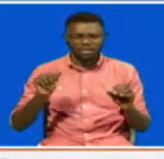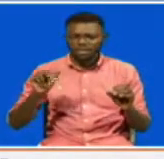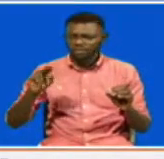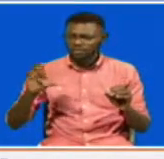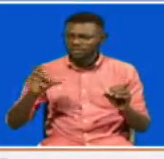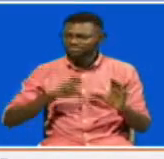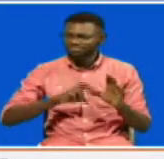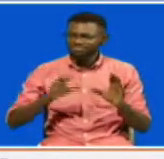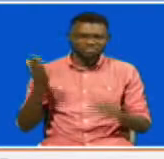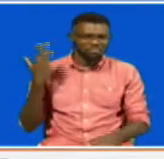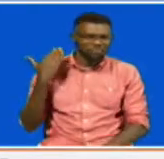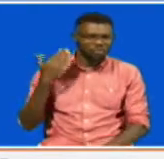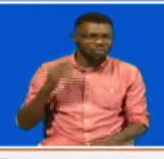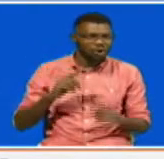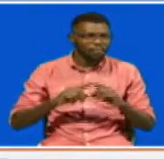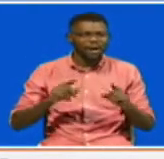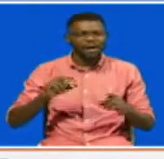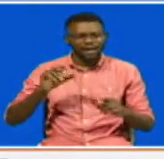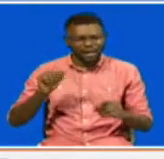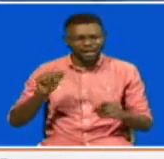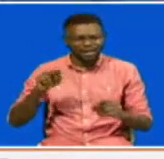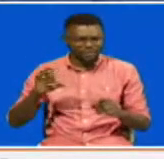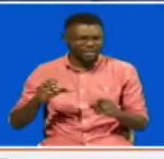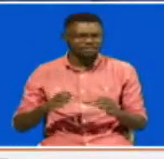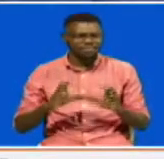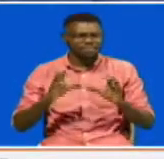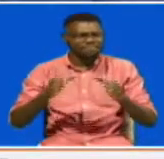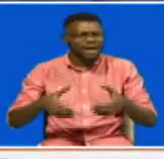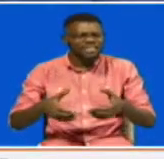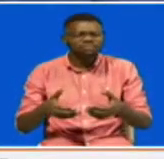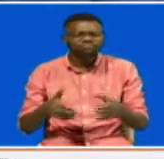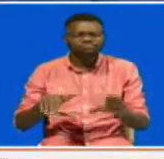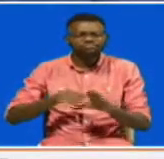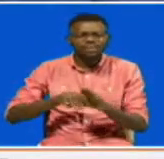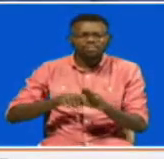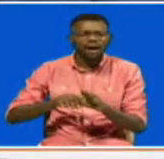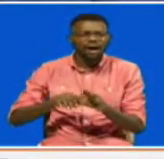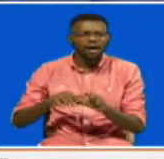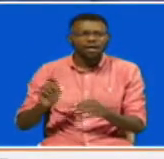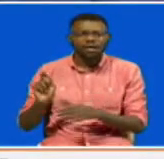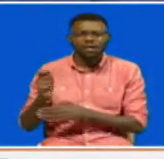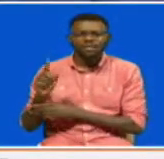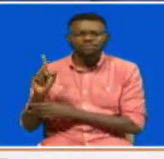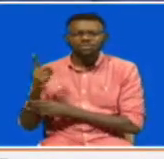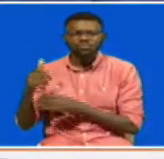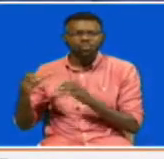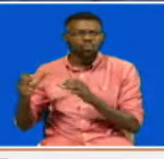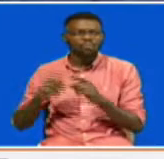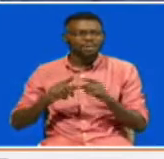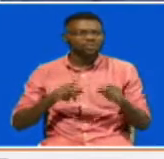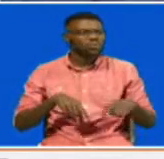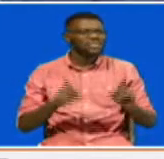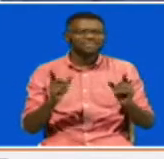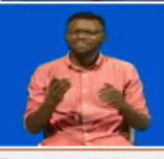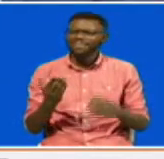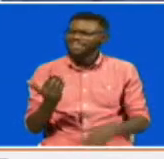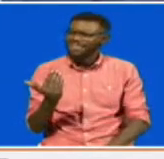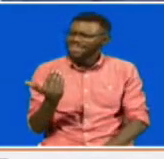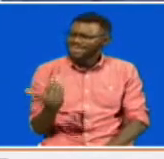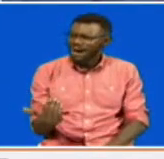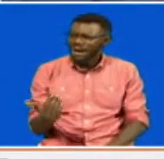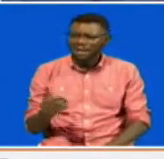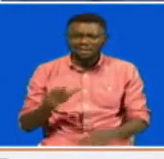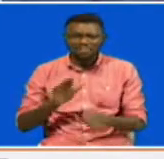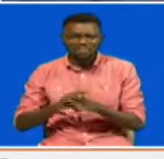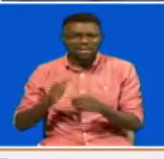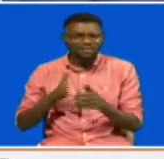Yeah, but you would argue that ANC is still an affiliate party of Kenya Kwanza. But looking at you, you're relatively younger than so many leaders from Western